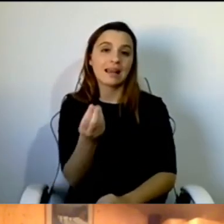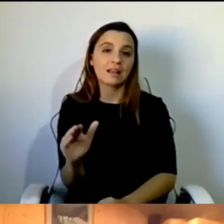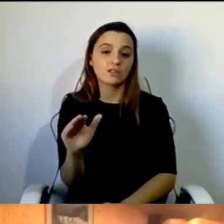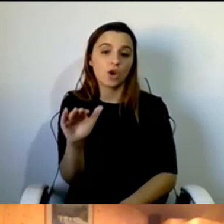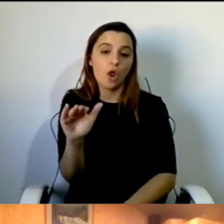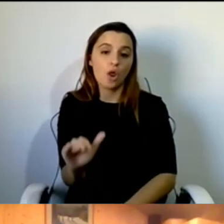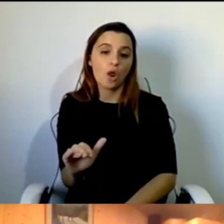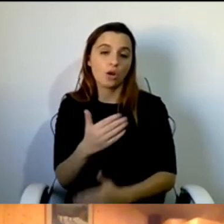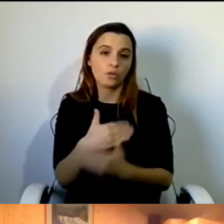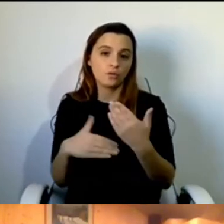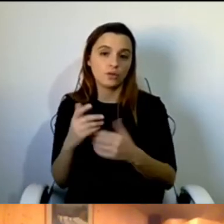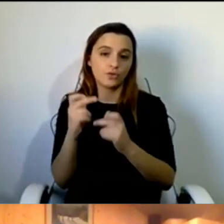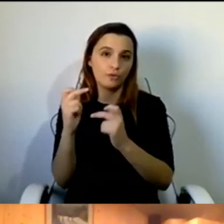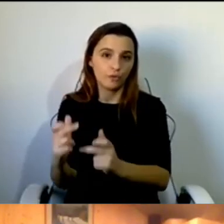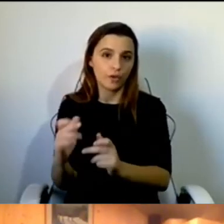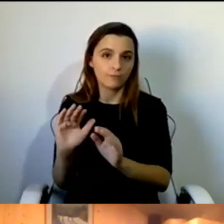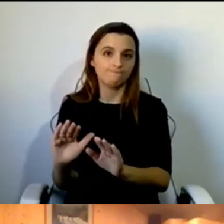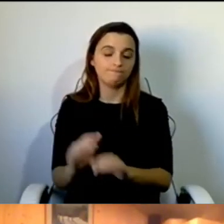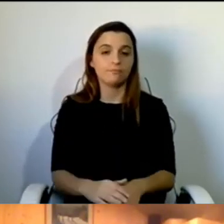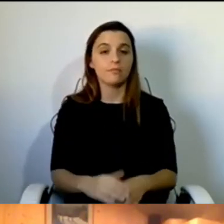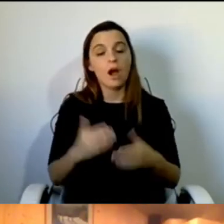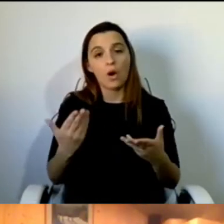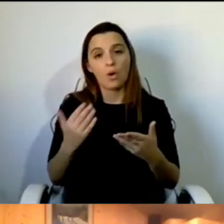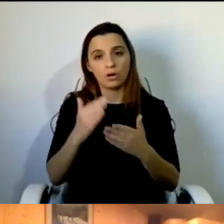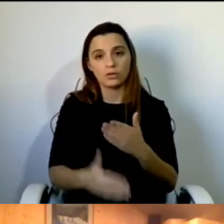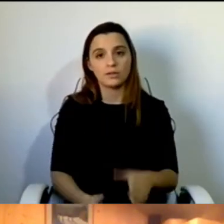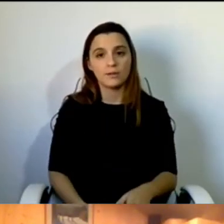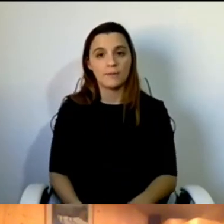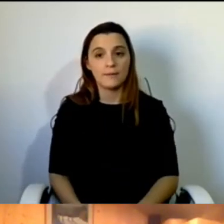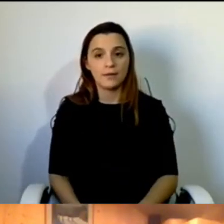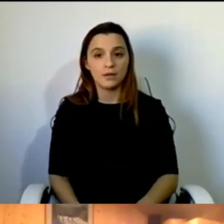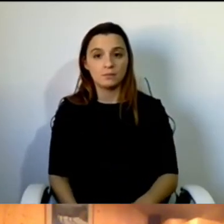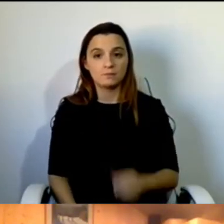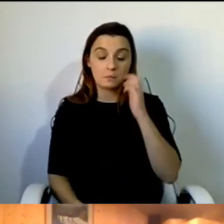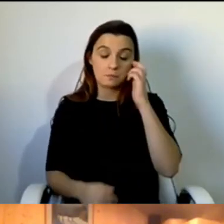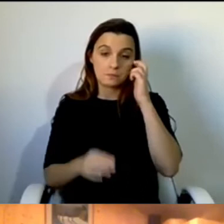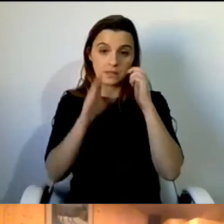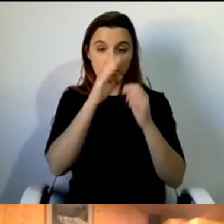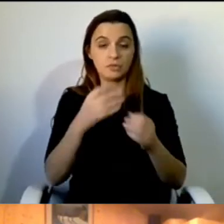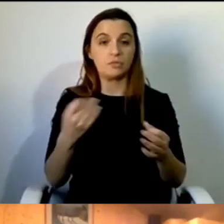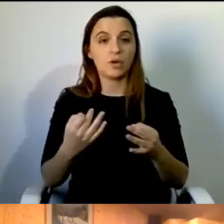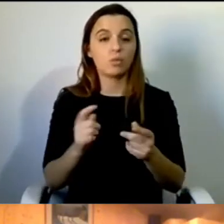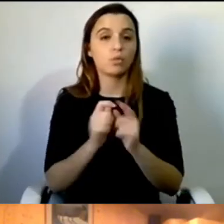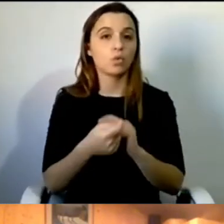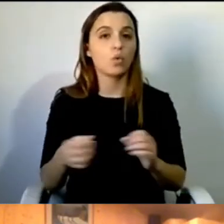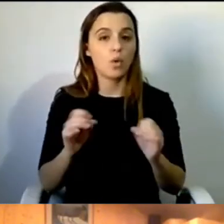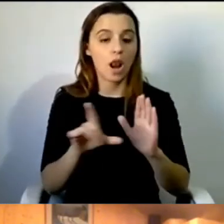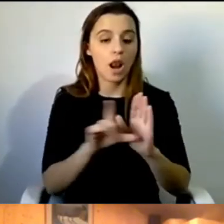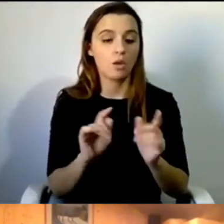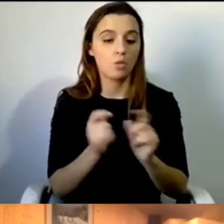So there's been really no changes in the legislation, but the way the legislation